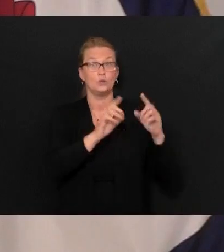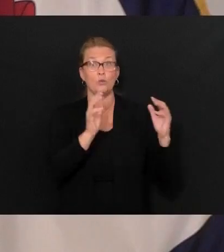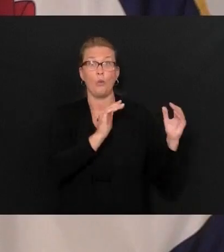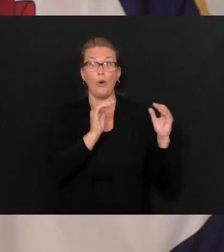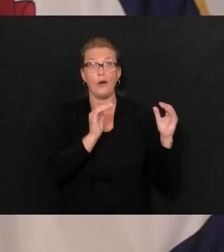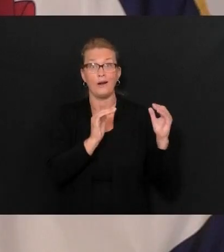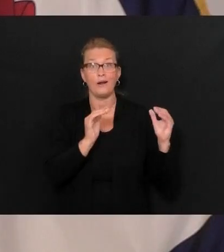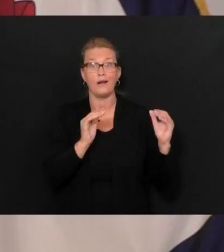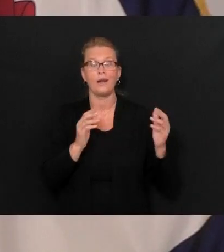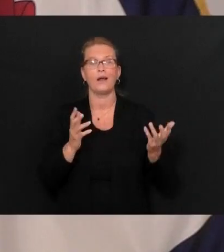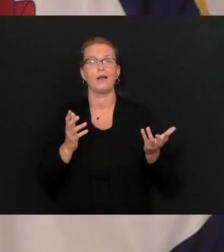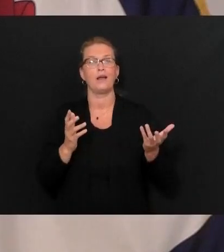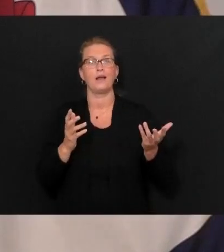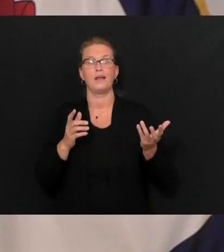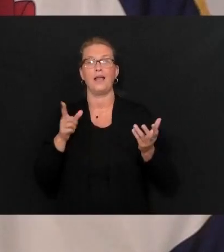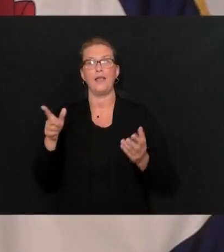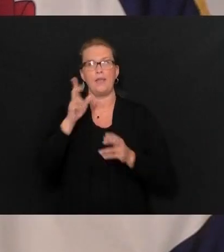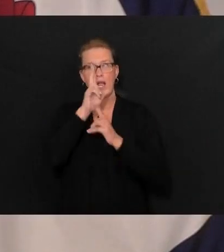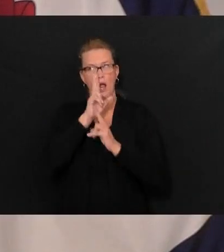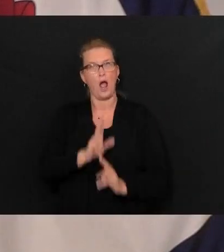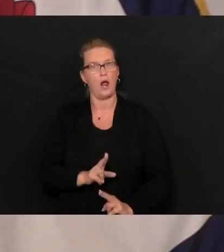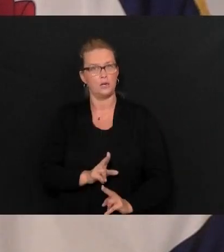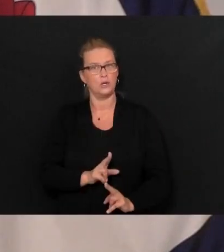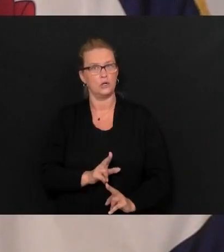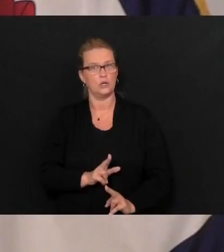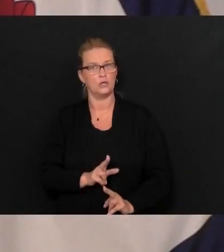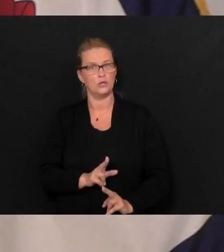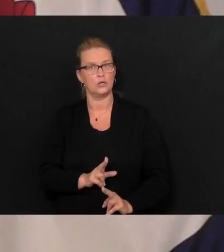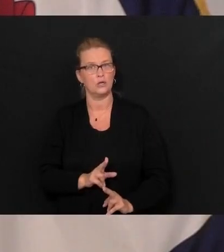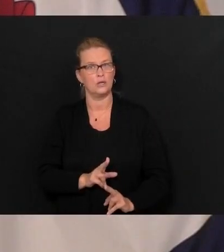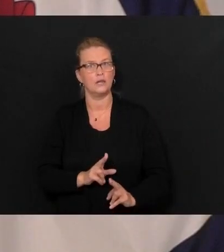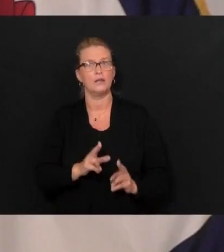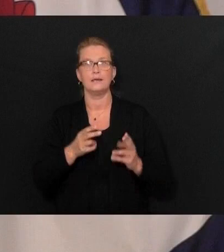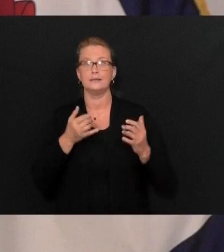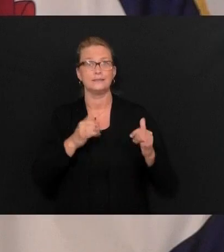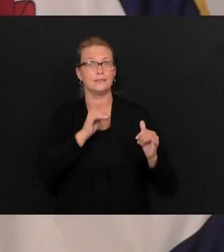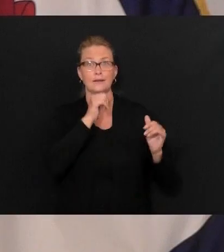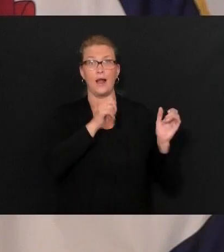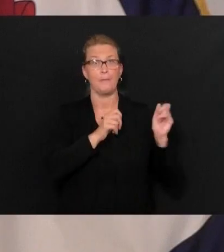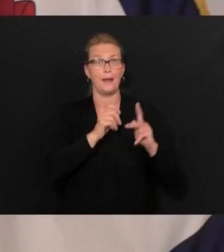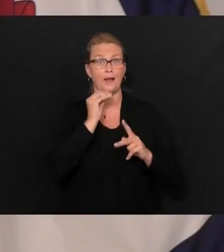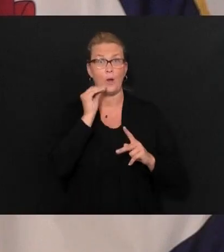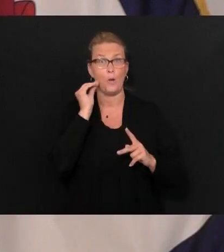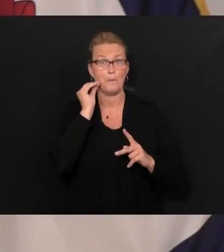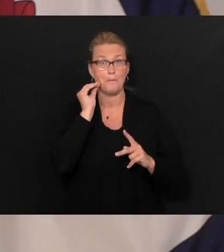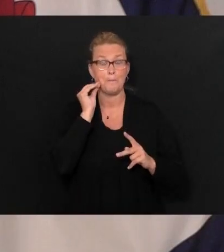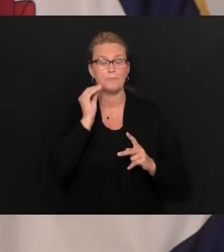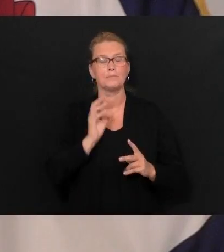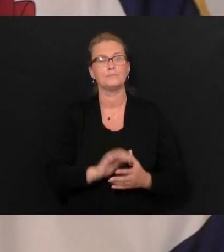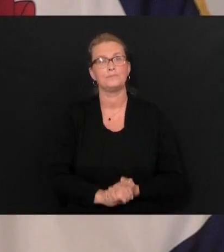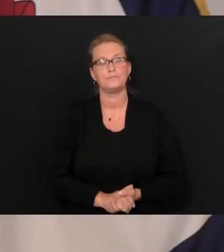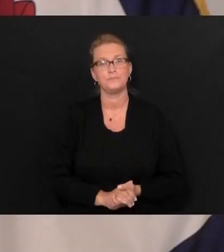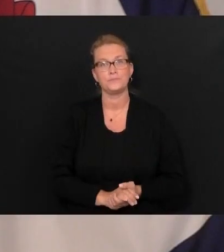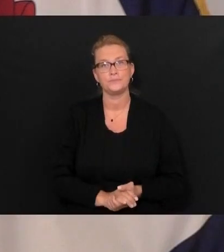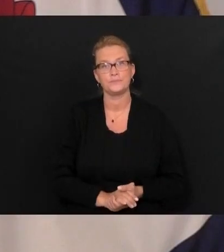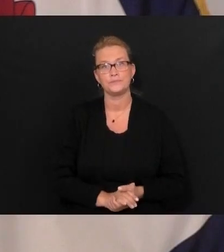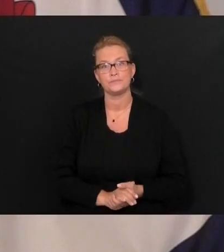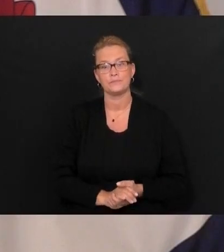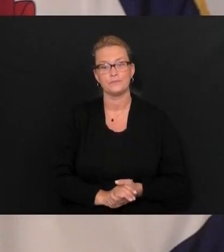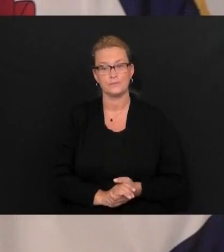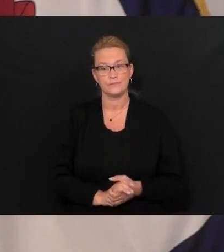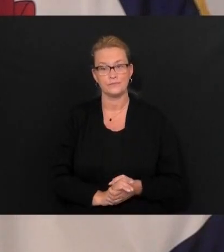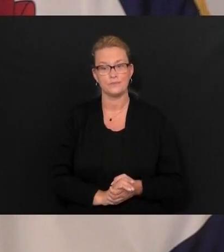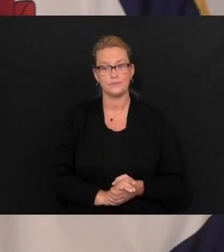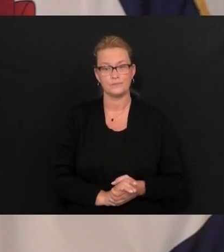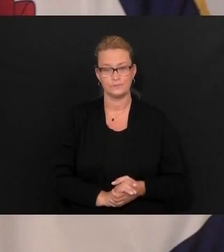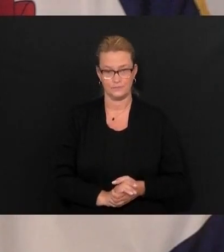now. And they went with honor, and a lot of those still haven't come home. Now, if we